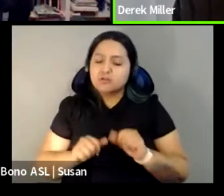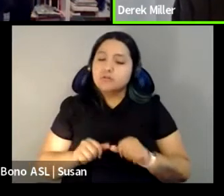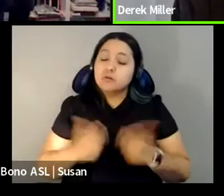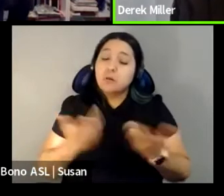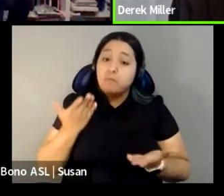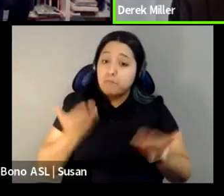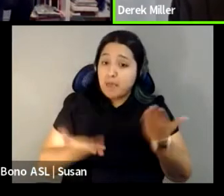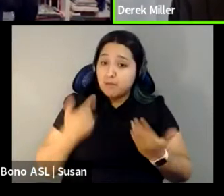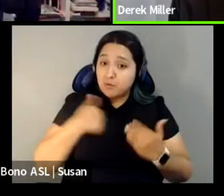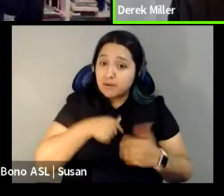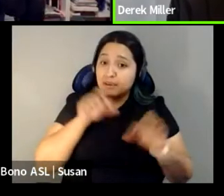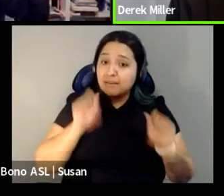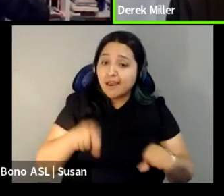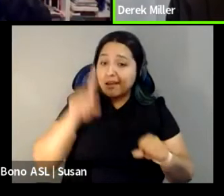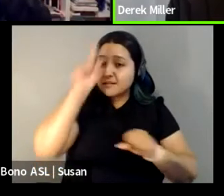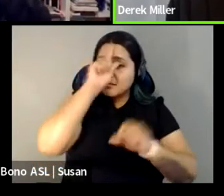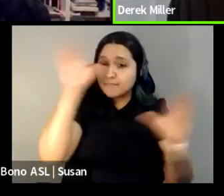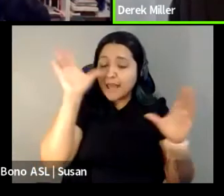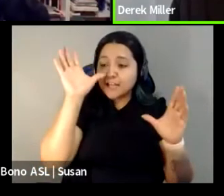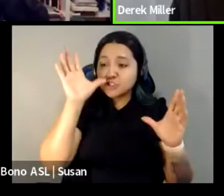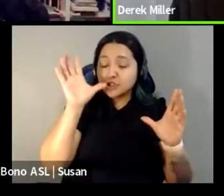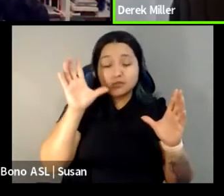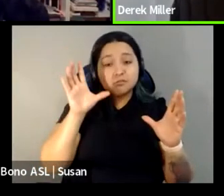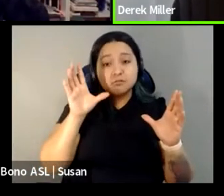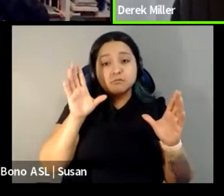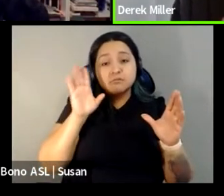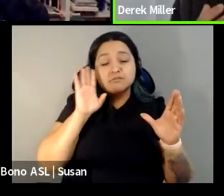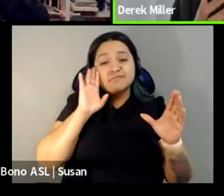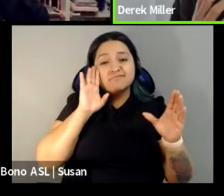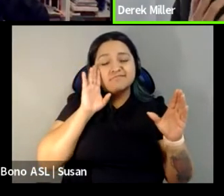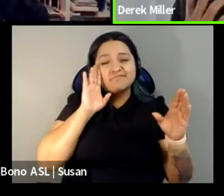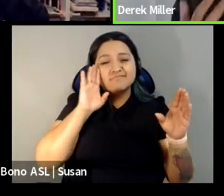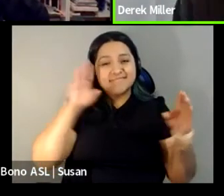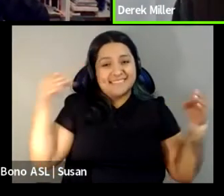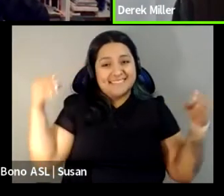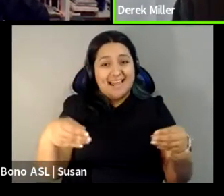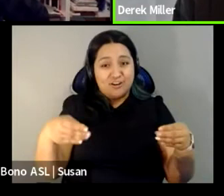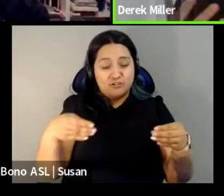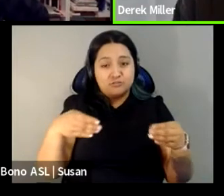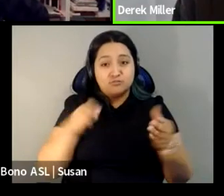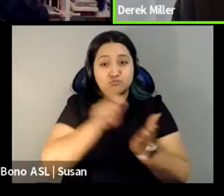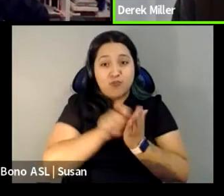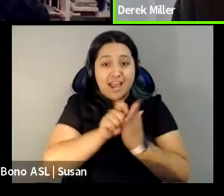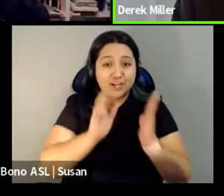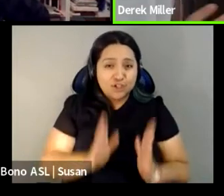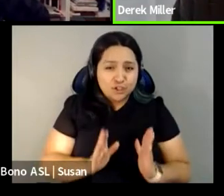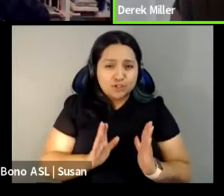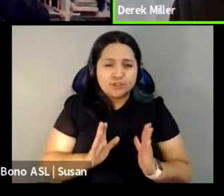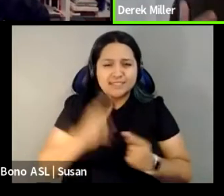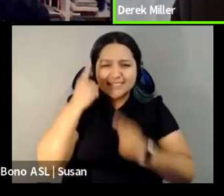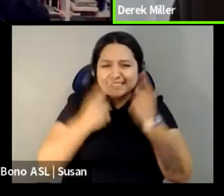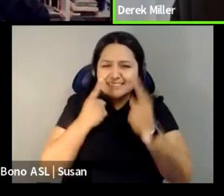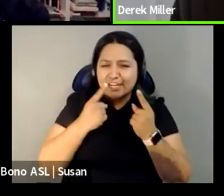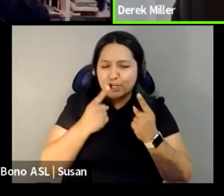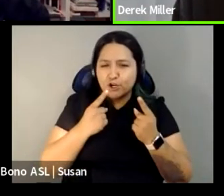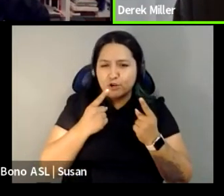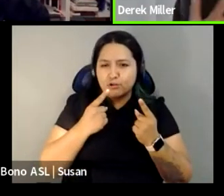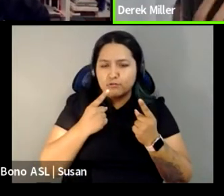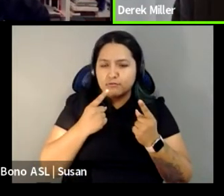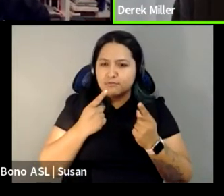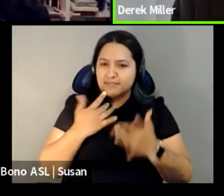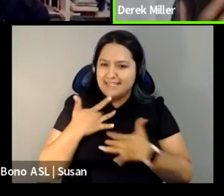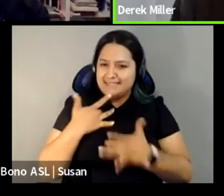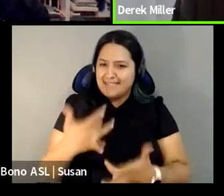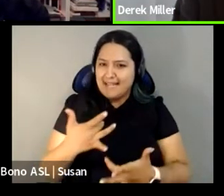that thoroughly decenters playwrights and recognizing the marginality of the writer to so many of the genres